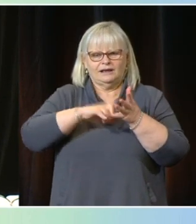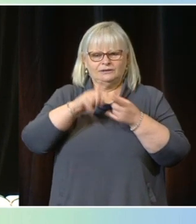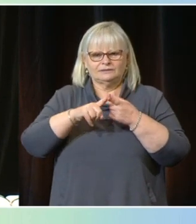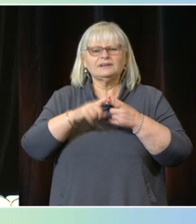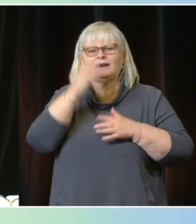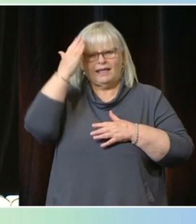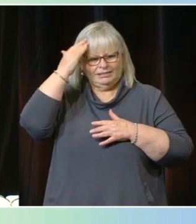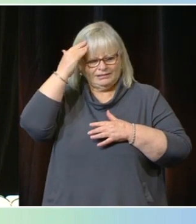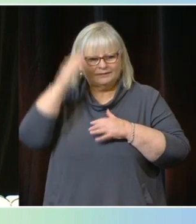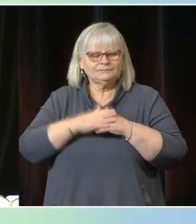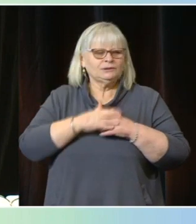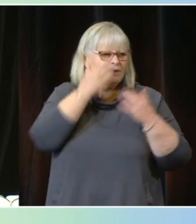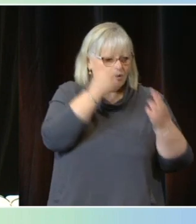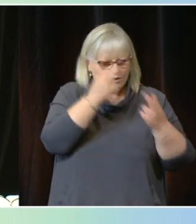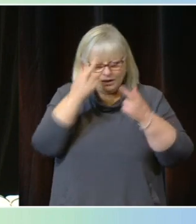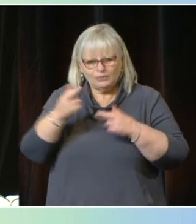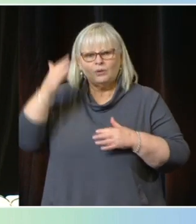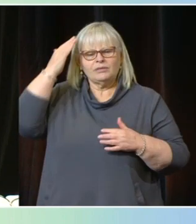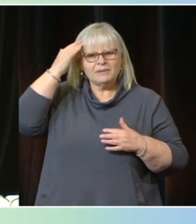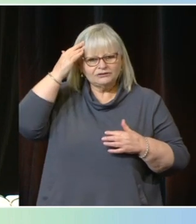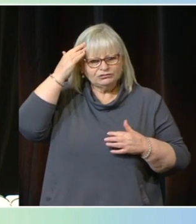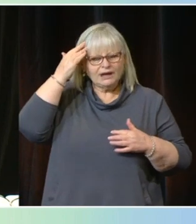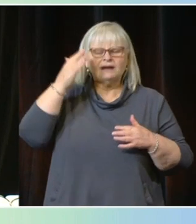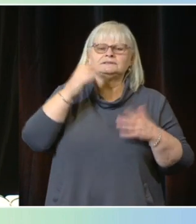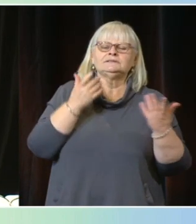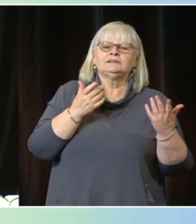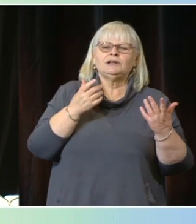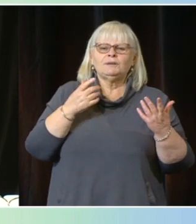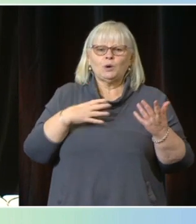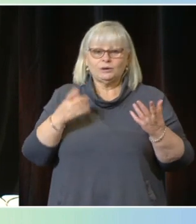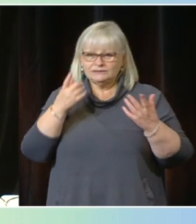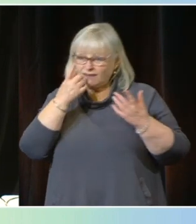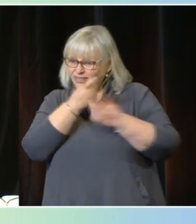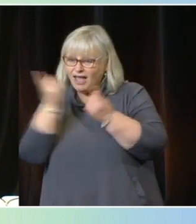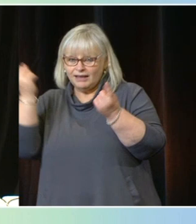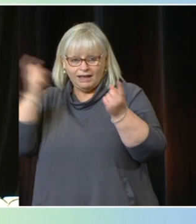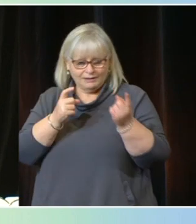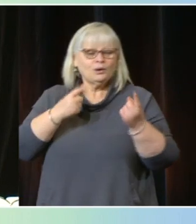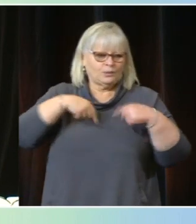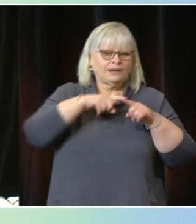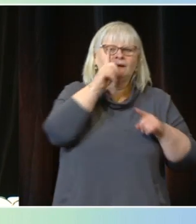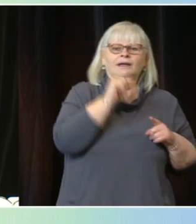we honor our matriarchs our Patriarchs because of them we can foreign